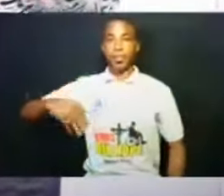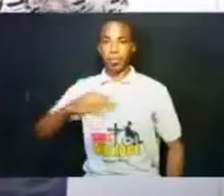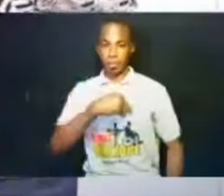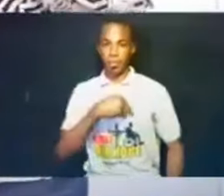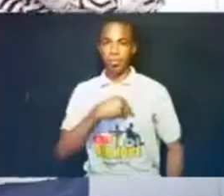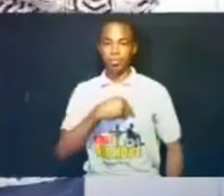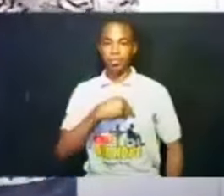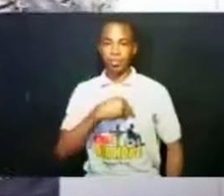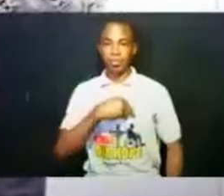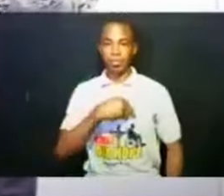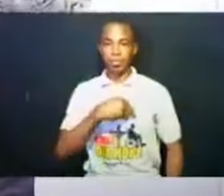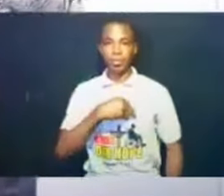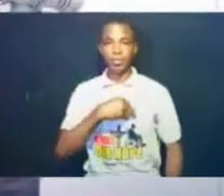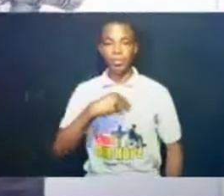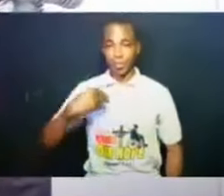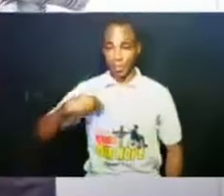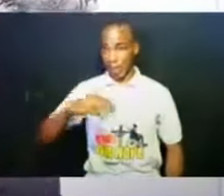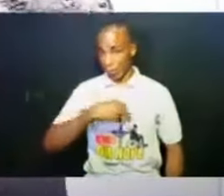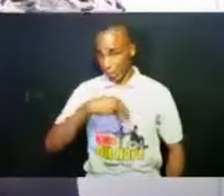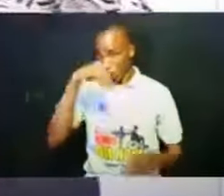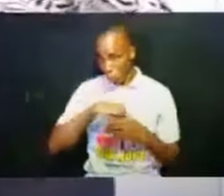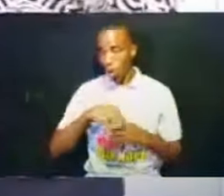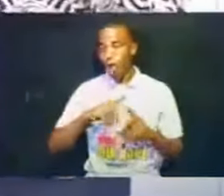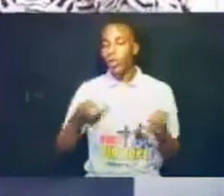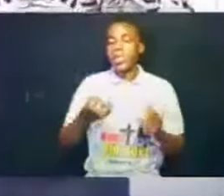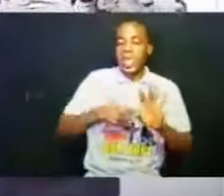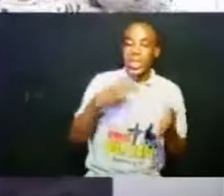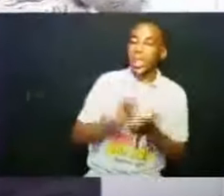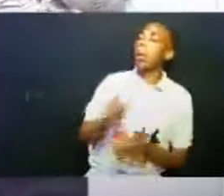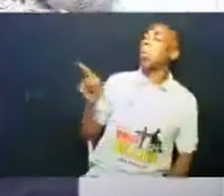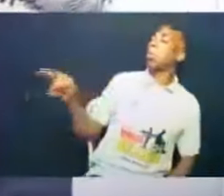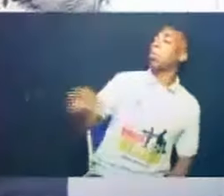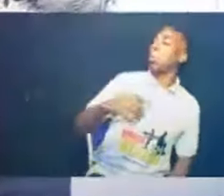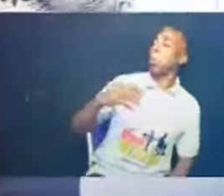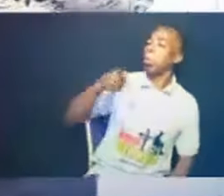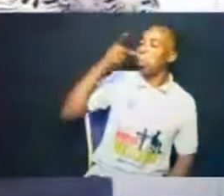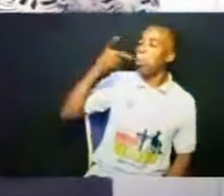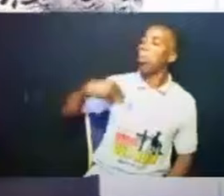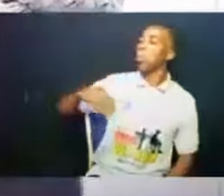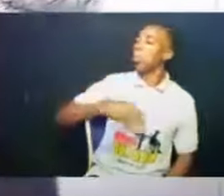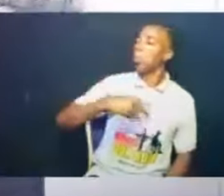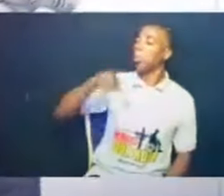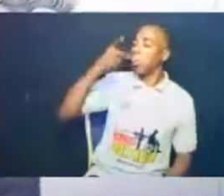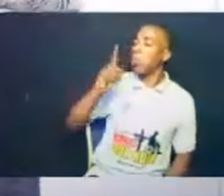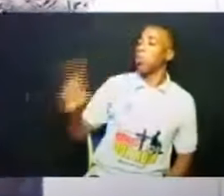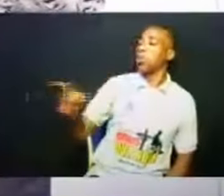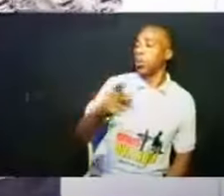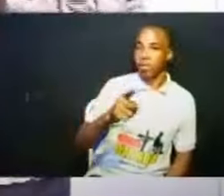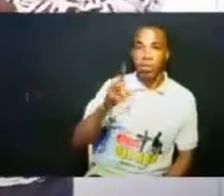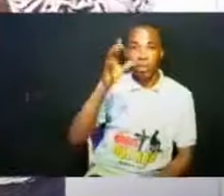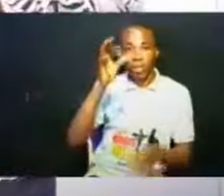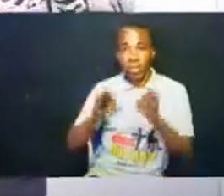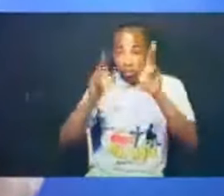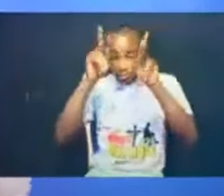person says, you Pentecost people. Once you hear these words come out of a person's